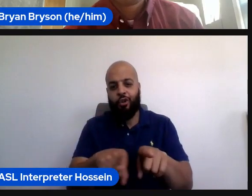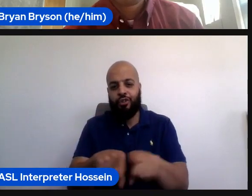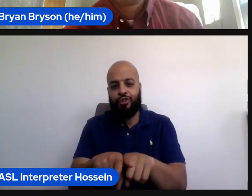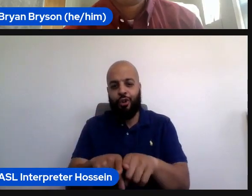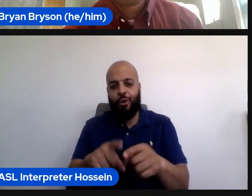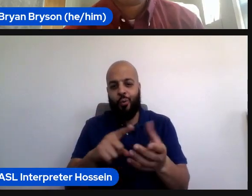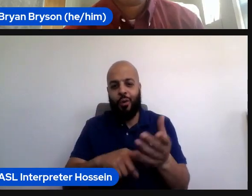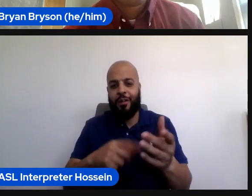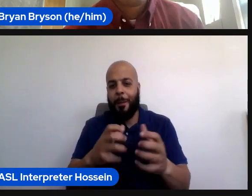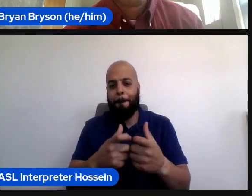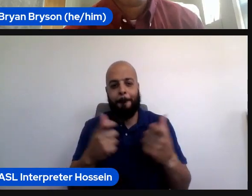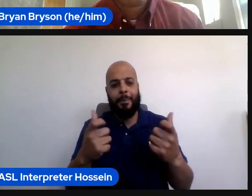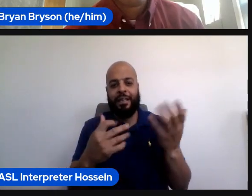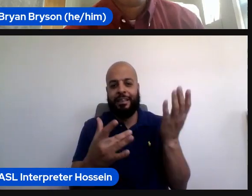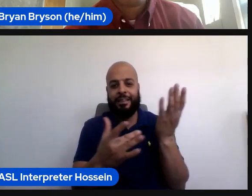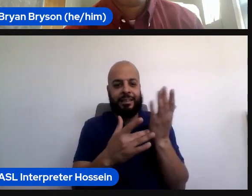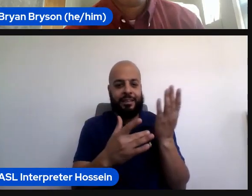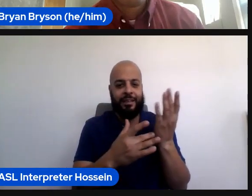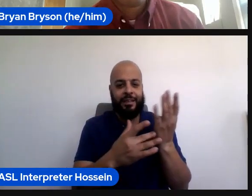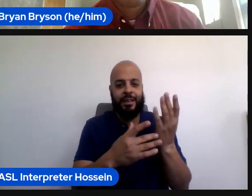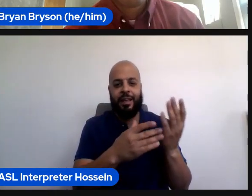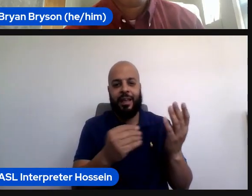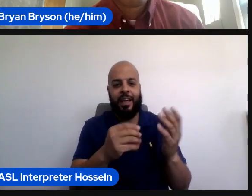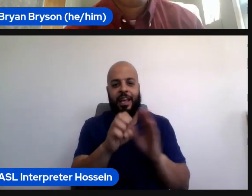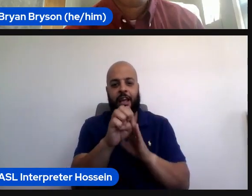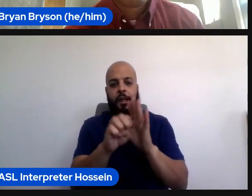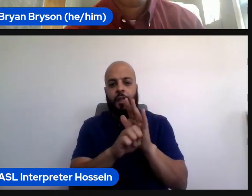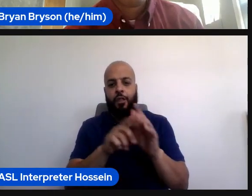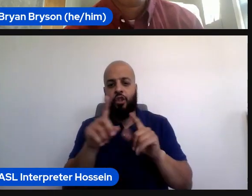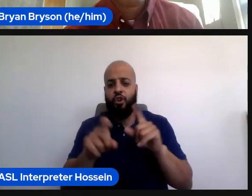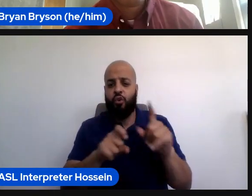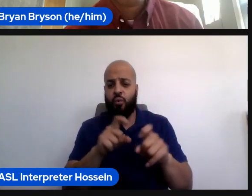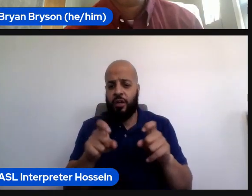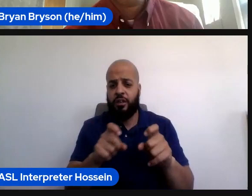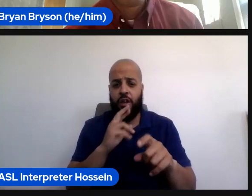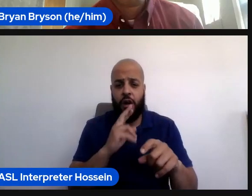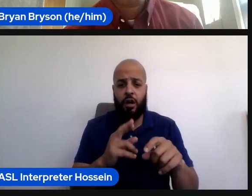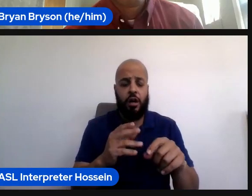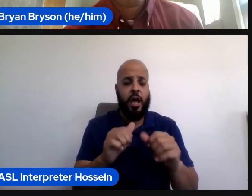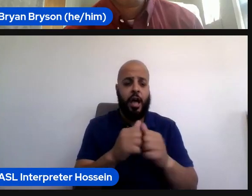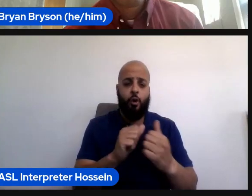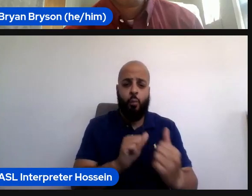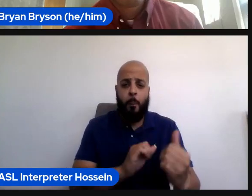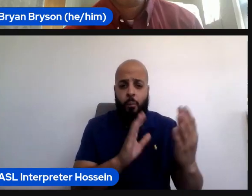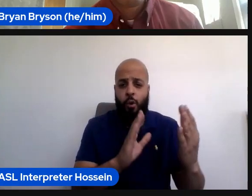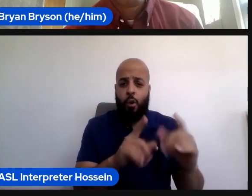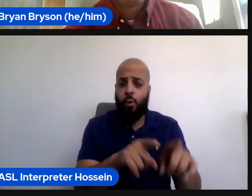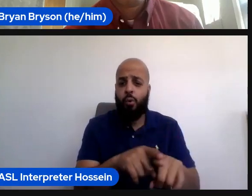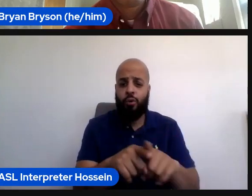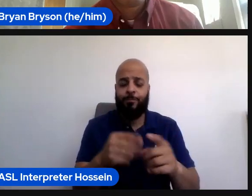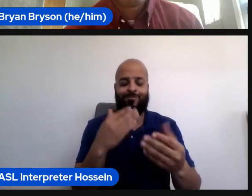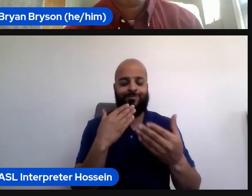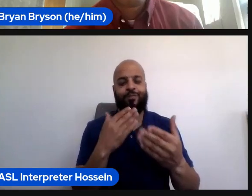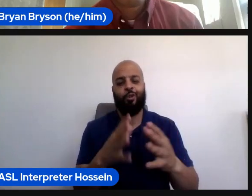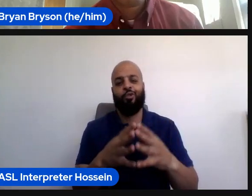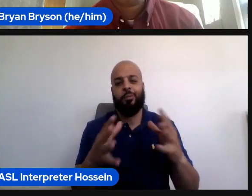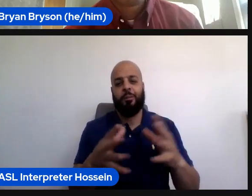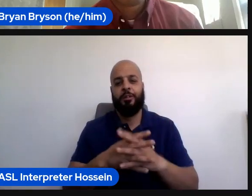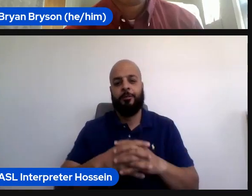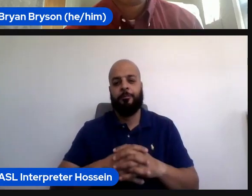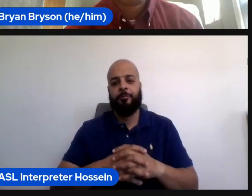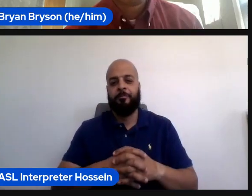big technical and ethical questions are, how to approach all this. Thank you so much.